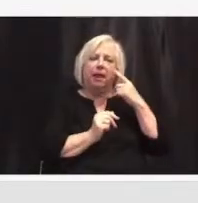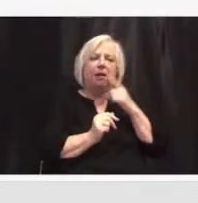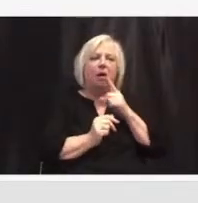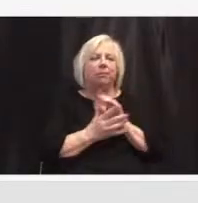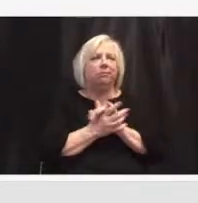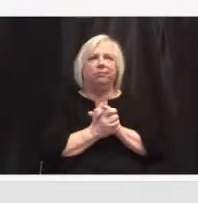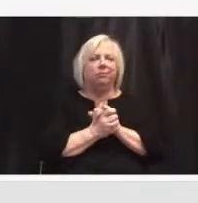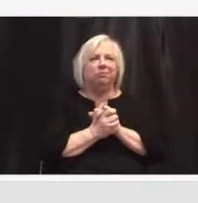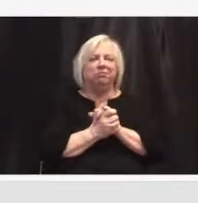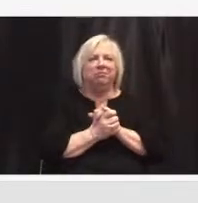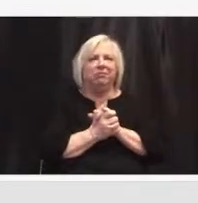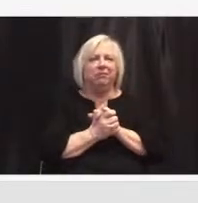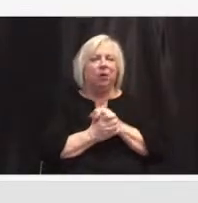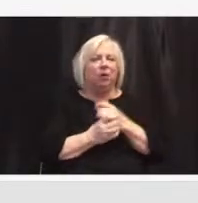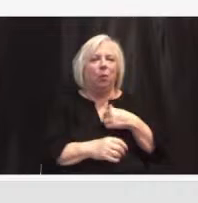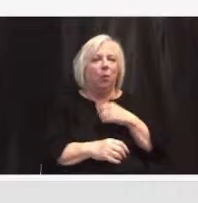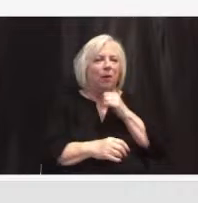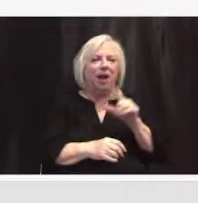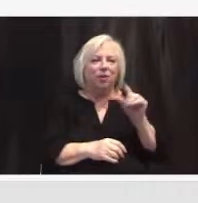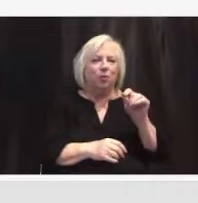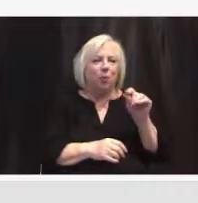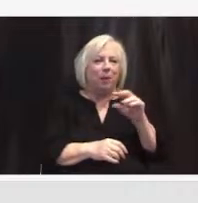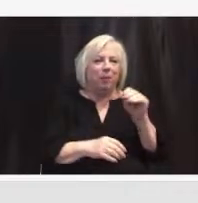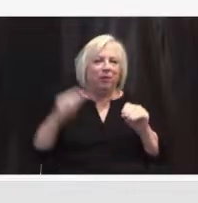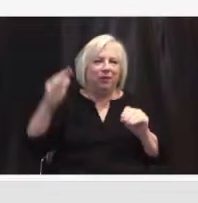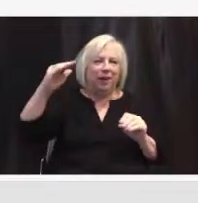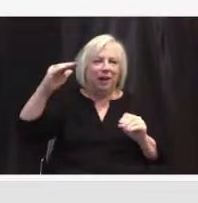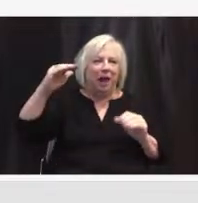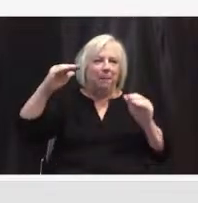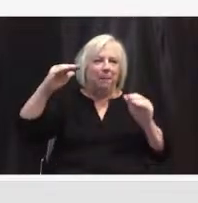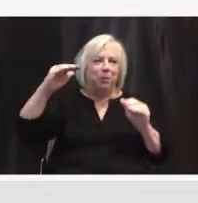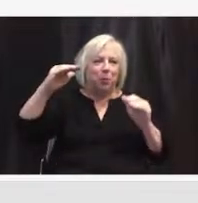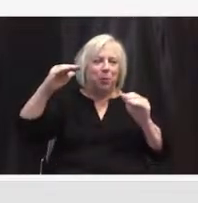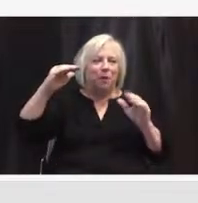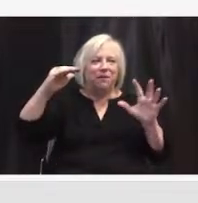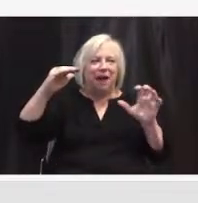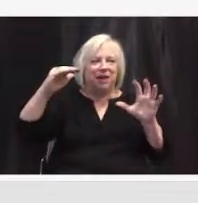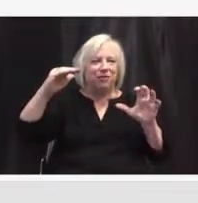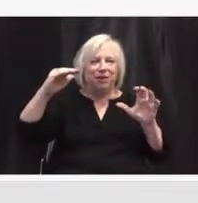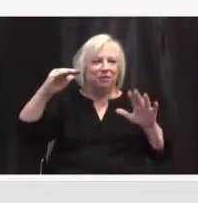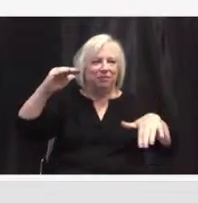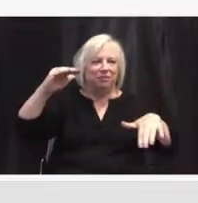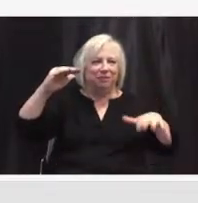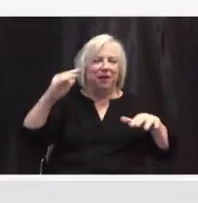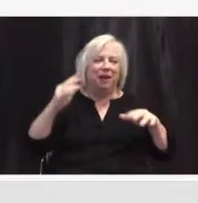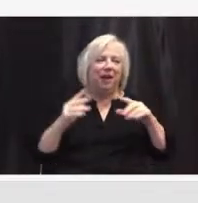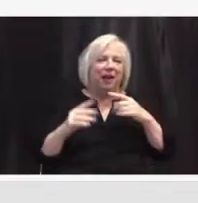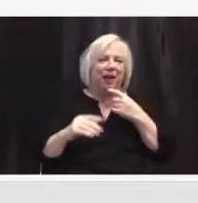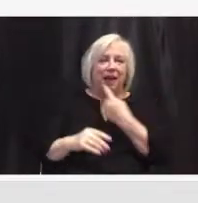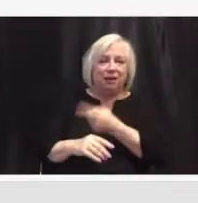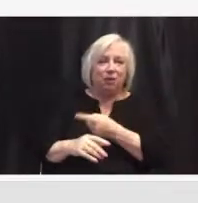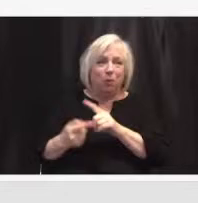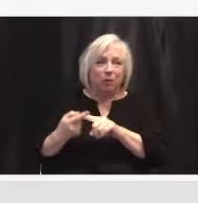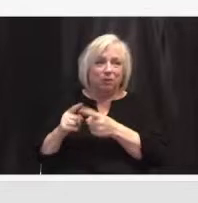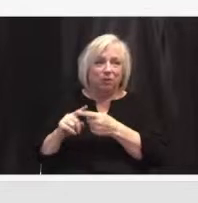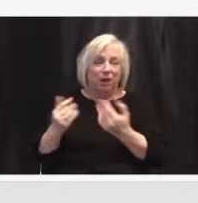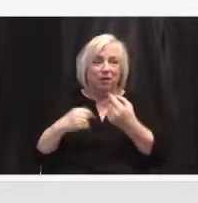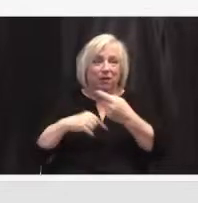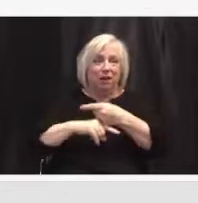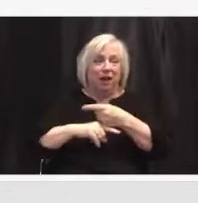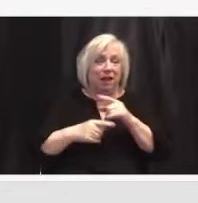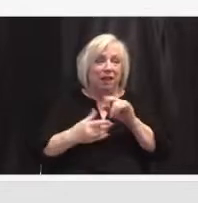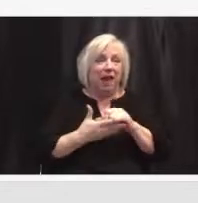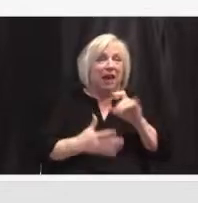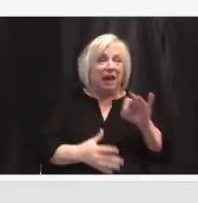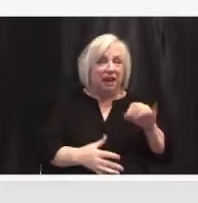guys, we're not even 20% of the way to our 500. I told a friend today that if